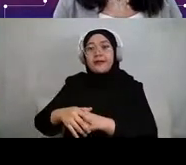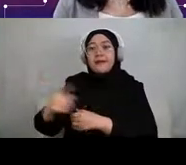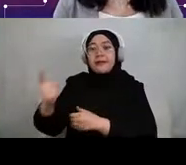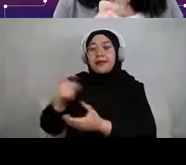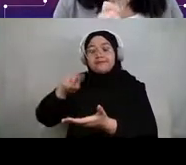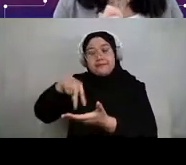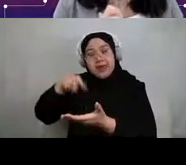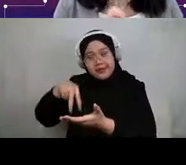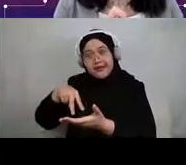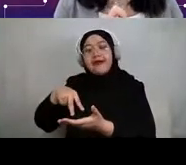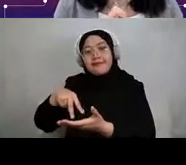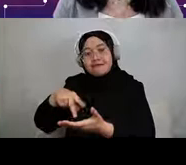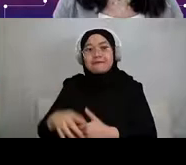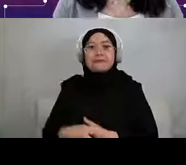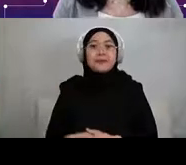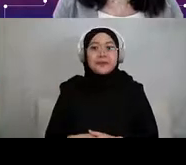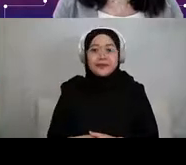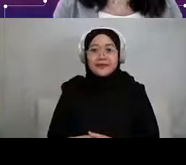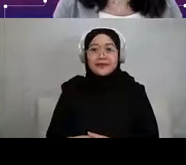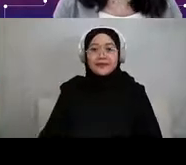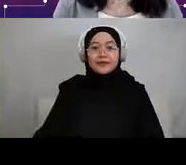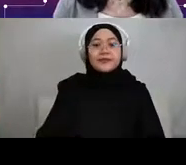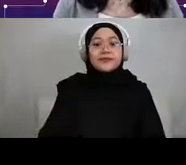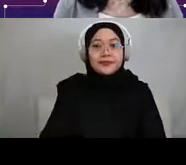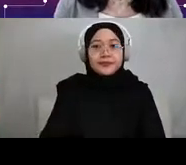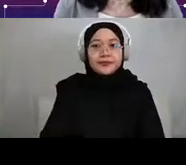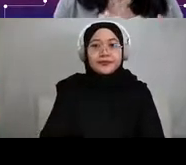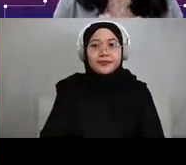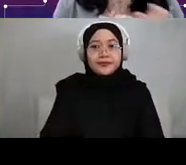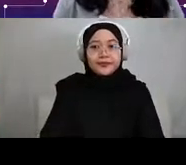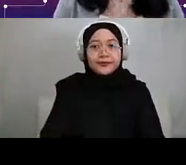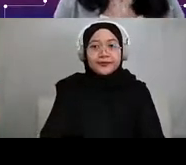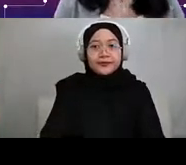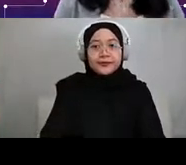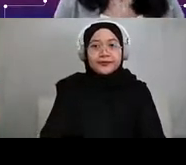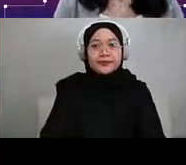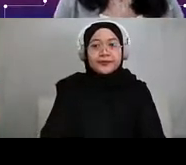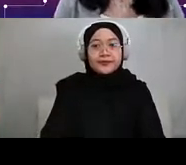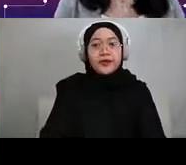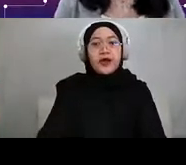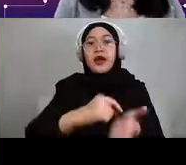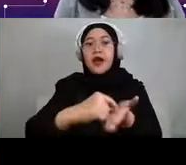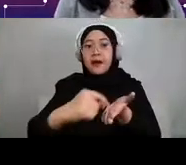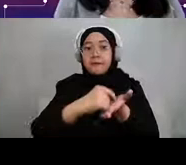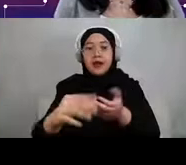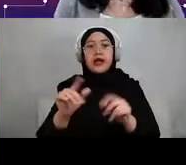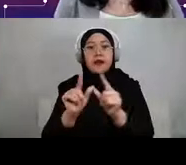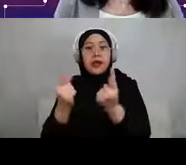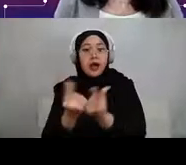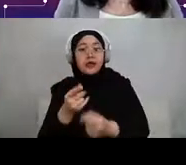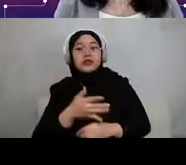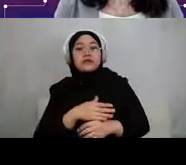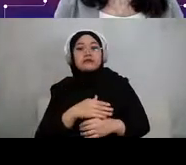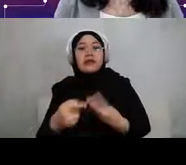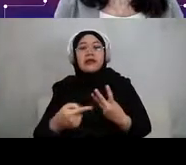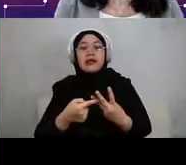discussion. Please do state your name, your institution, and also to whom the question is addressed to.